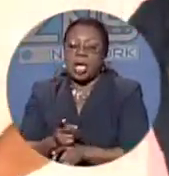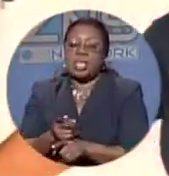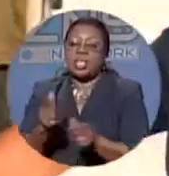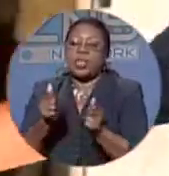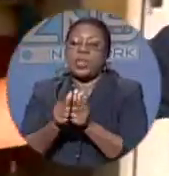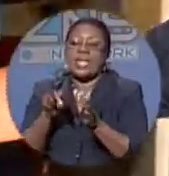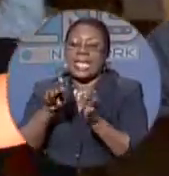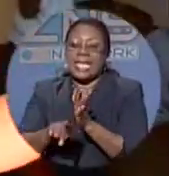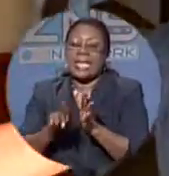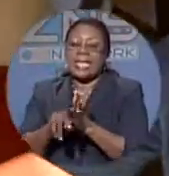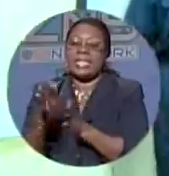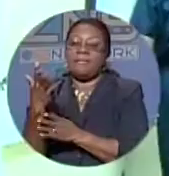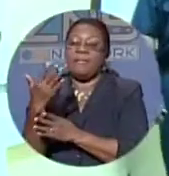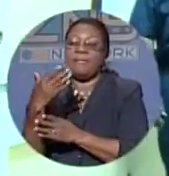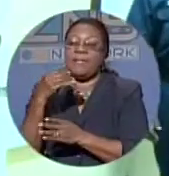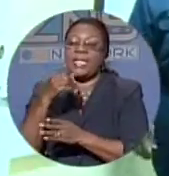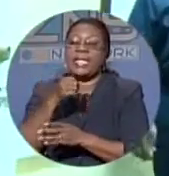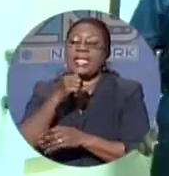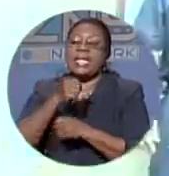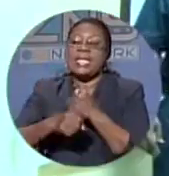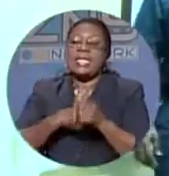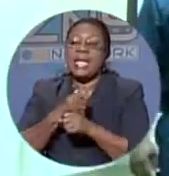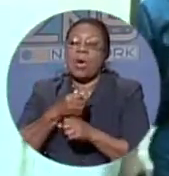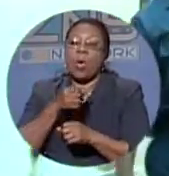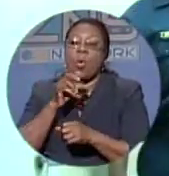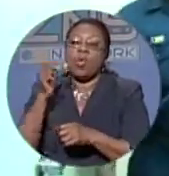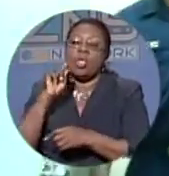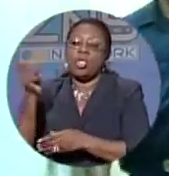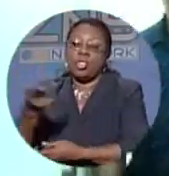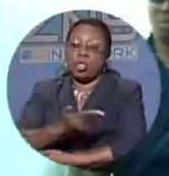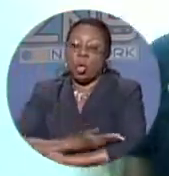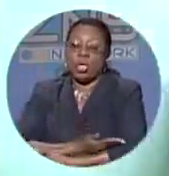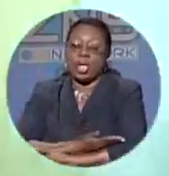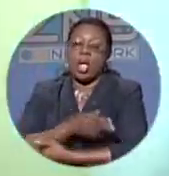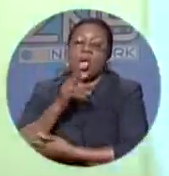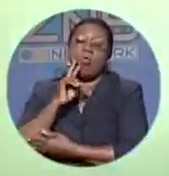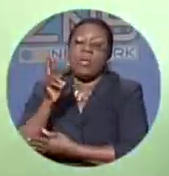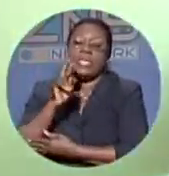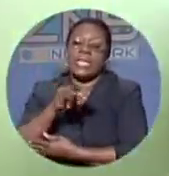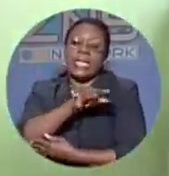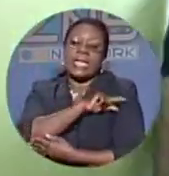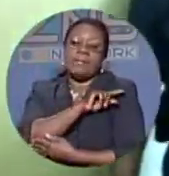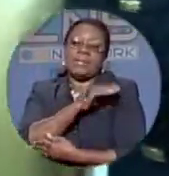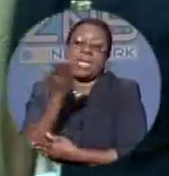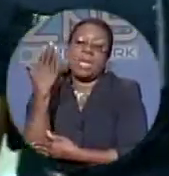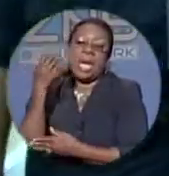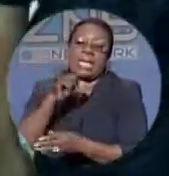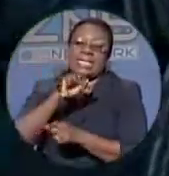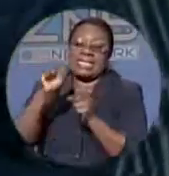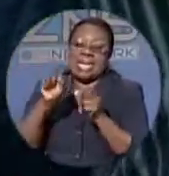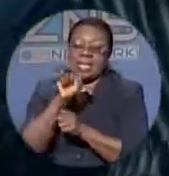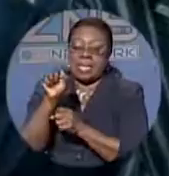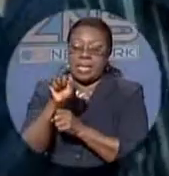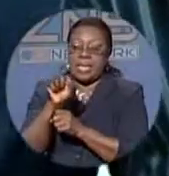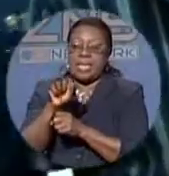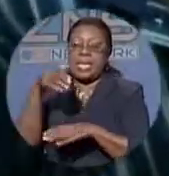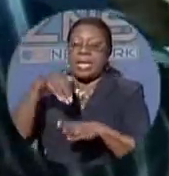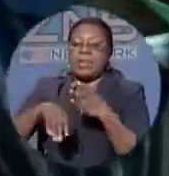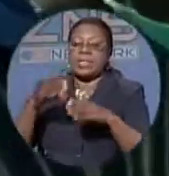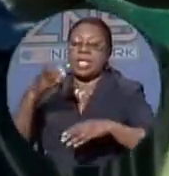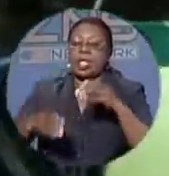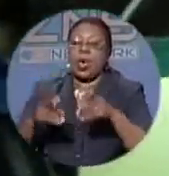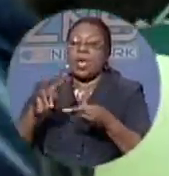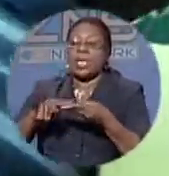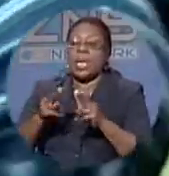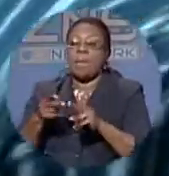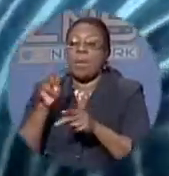accused of killing his 15-year-old daughter, Rashe Gibson, last Saturday, October 22nd. Gibson was ushered into court number one under police